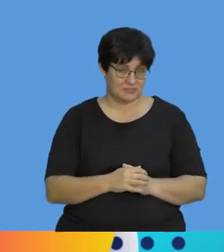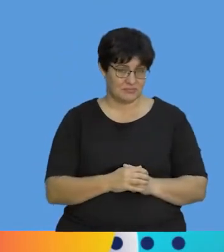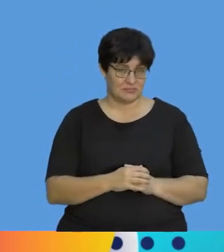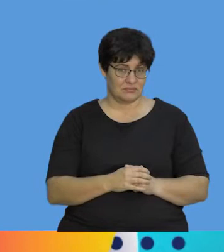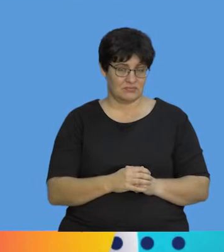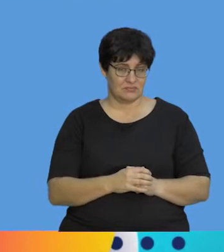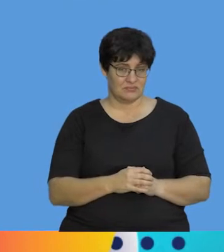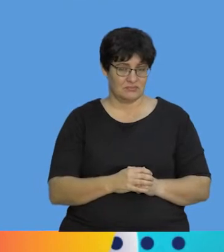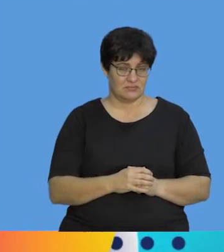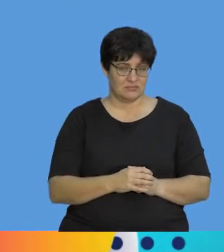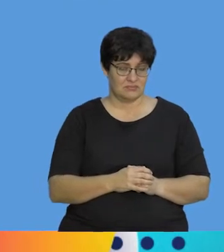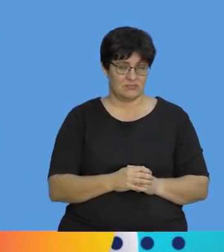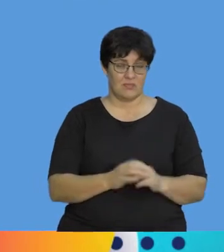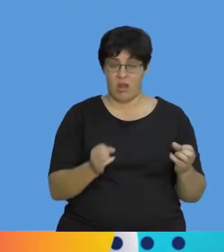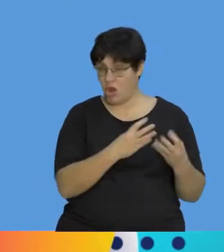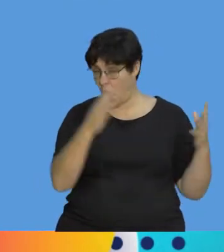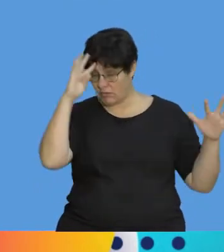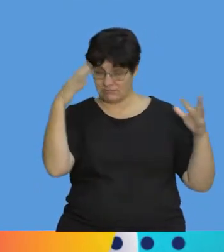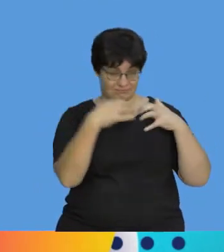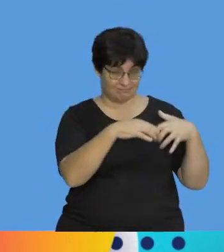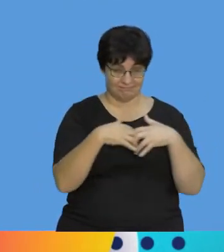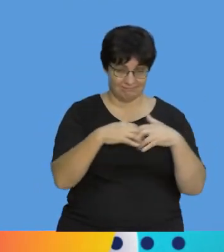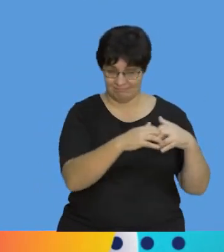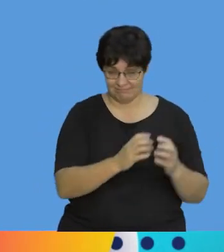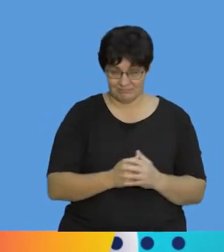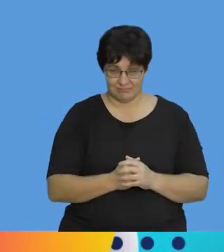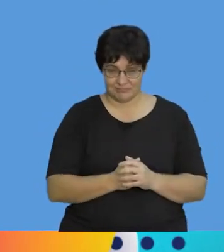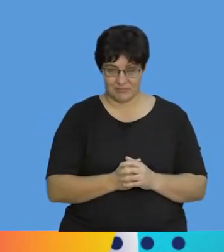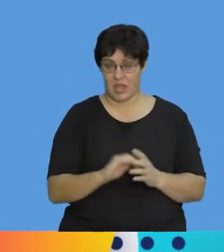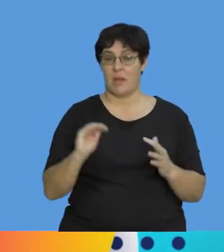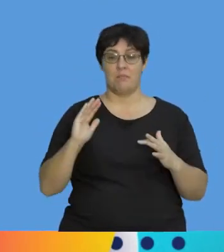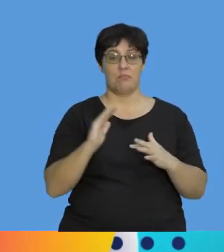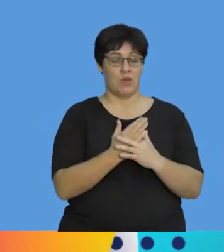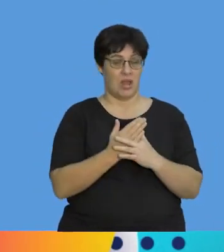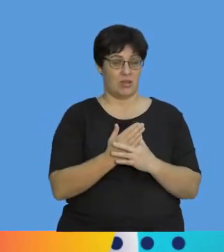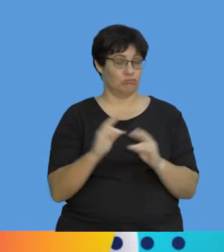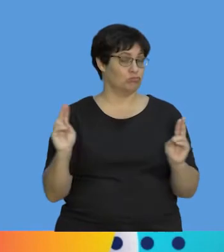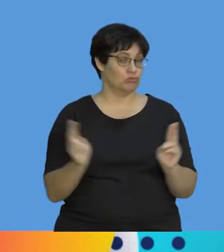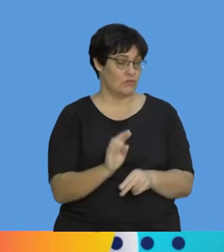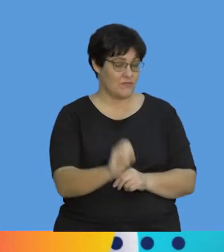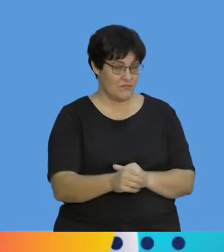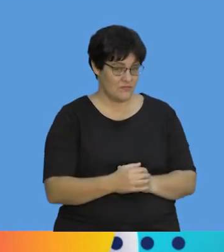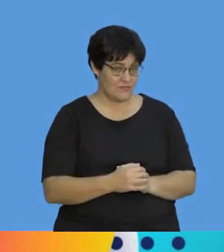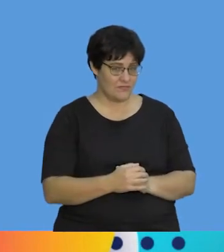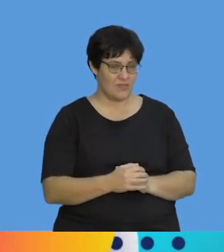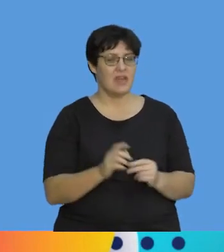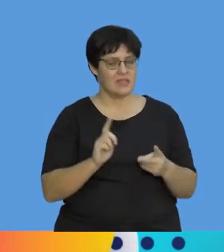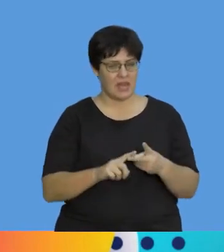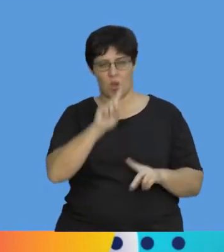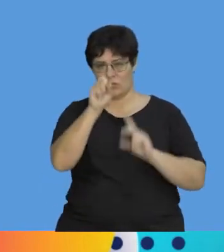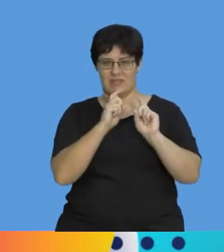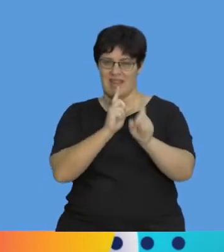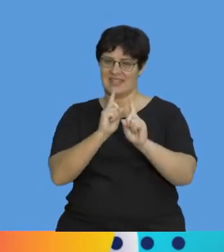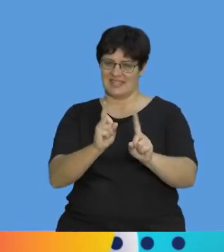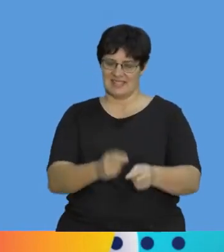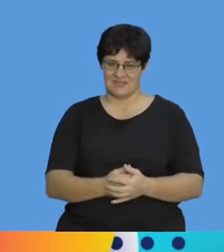this. So, lots of things to think about. We're going to take a short break, and then we'll